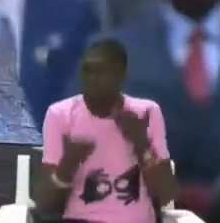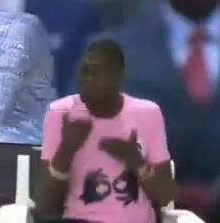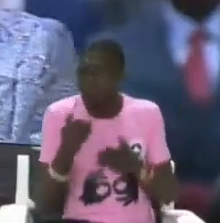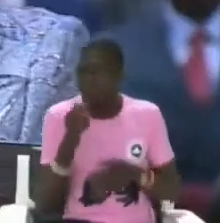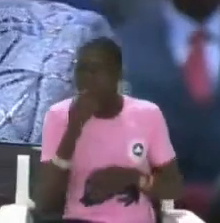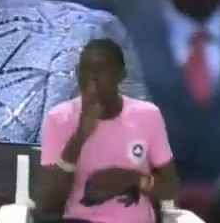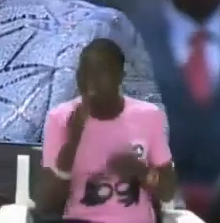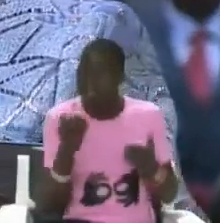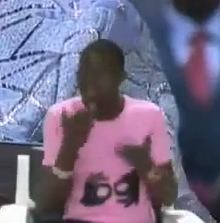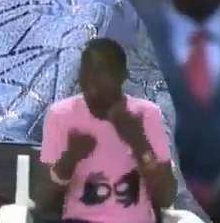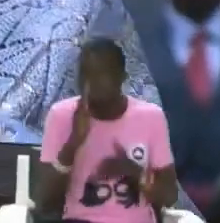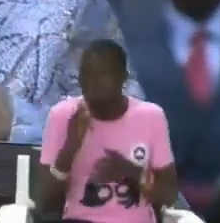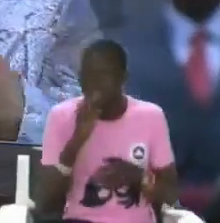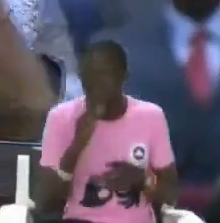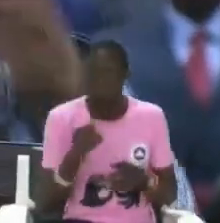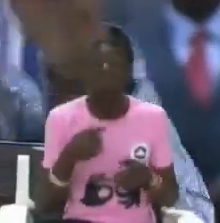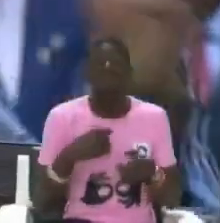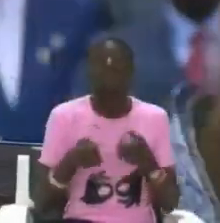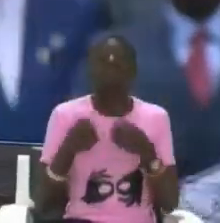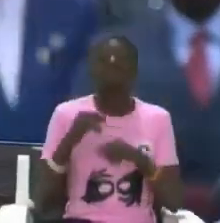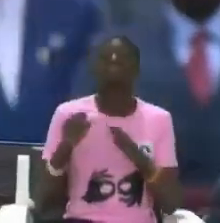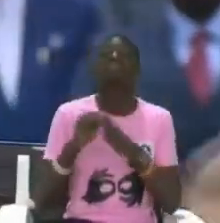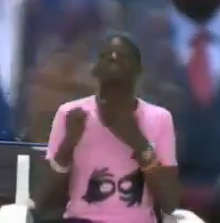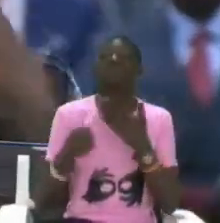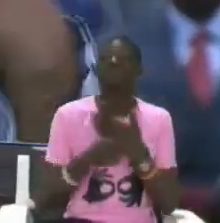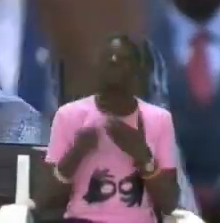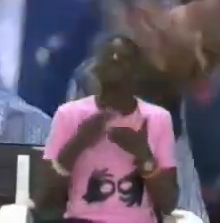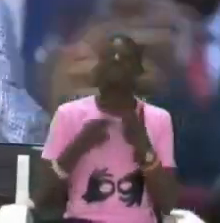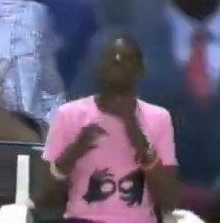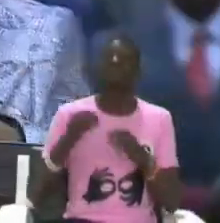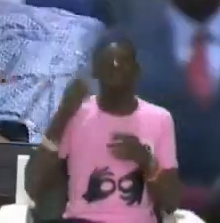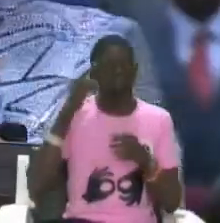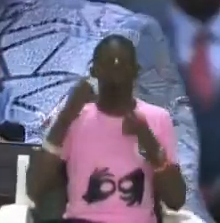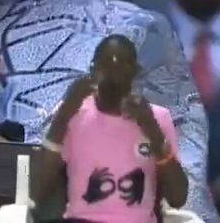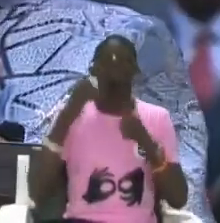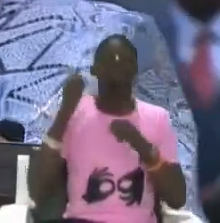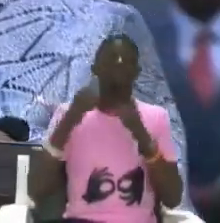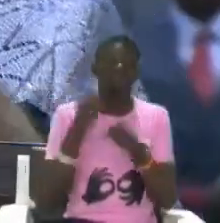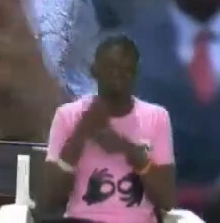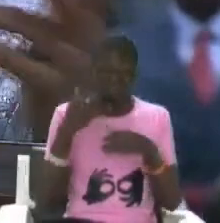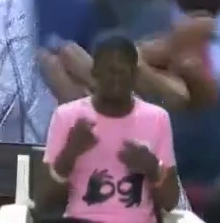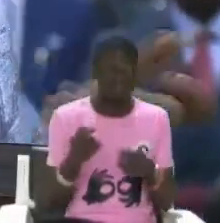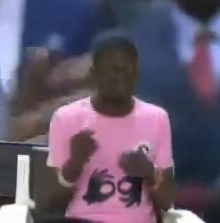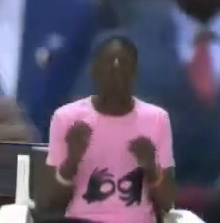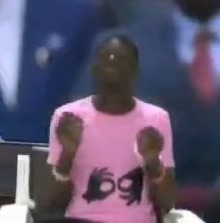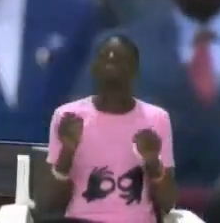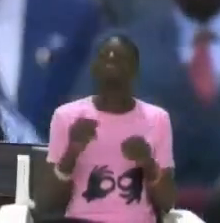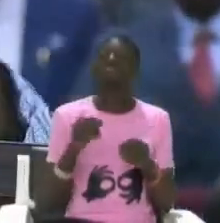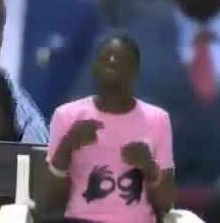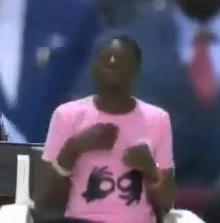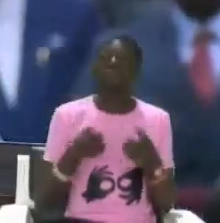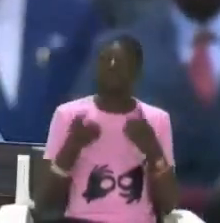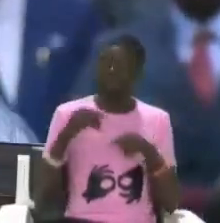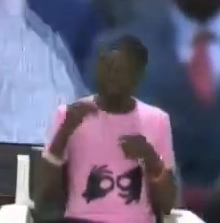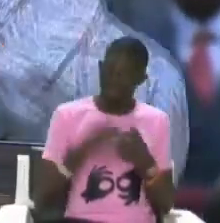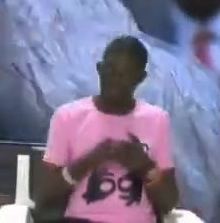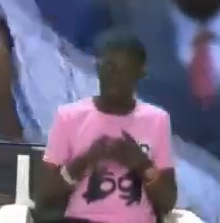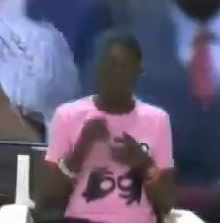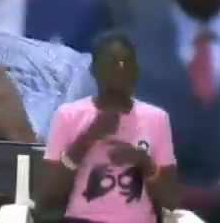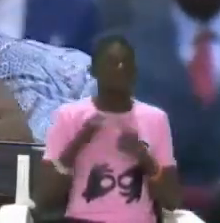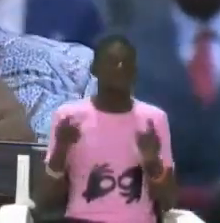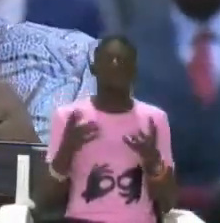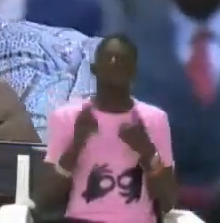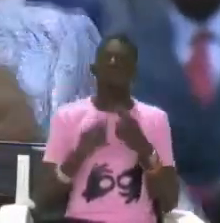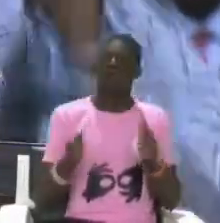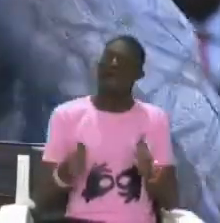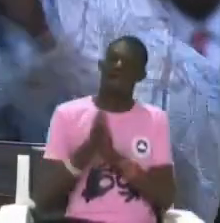saying, I've been coming for September Holy Ghost service for how long now? I have come again. I have come again. I want you to pray and